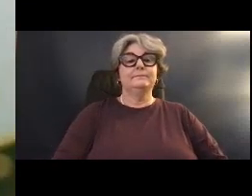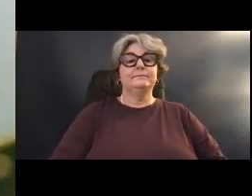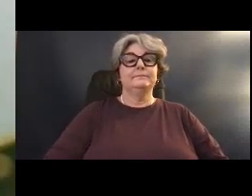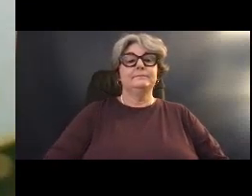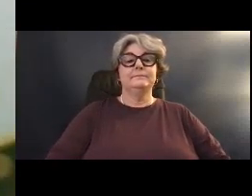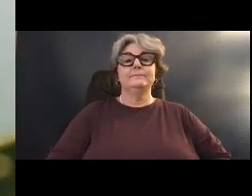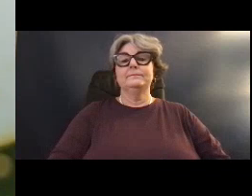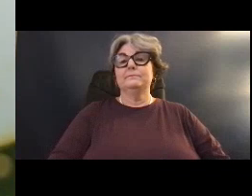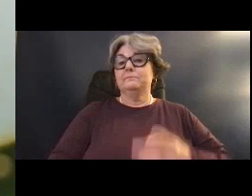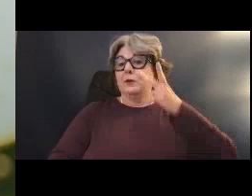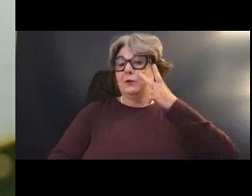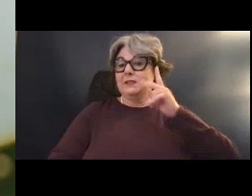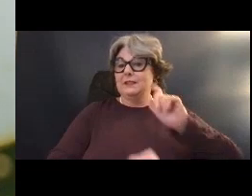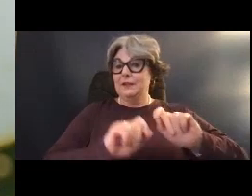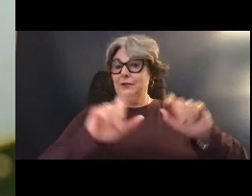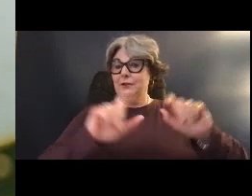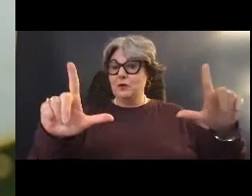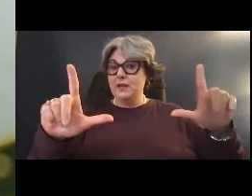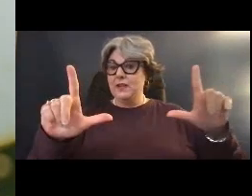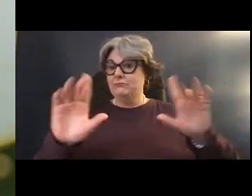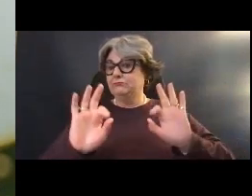All right. Can everyone see okay?